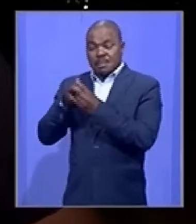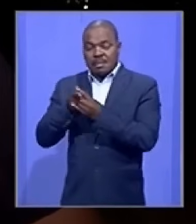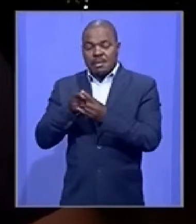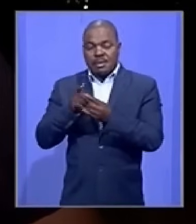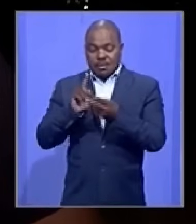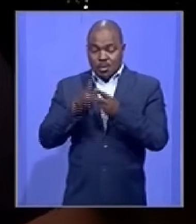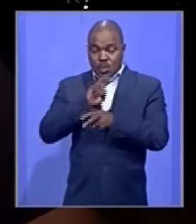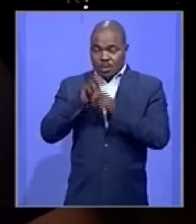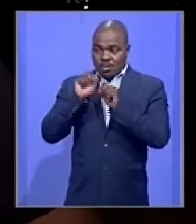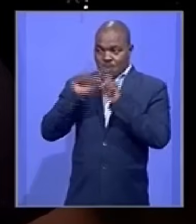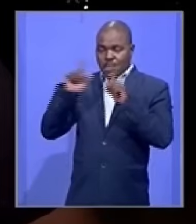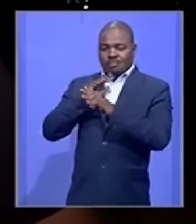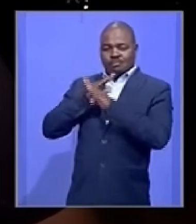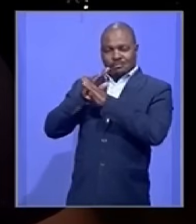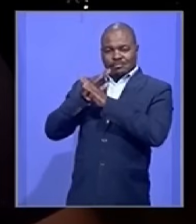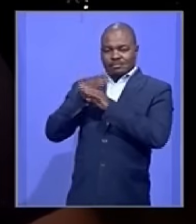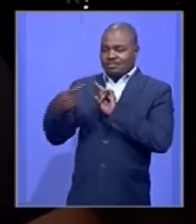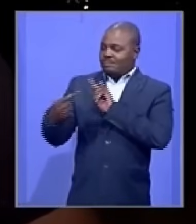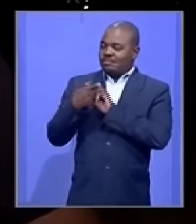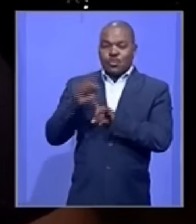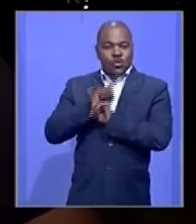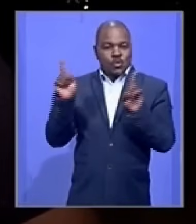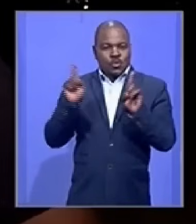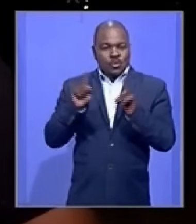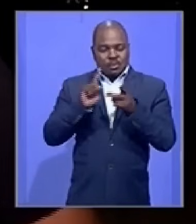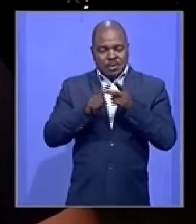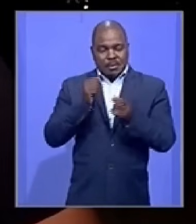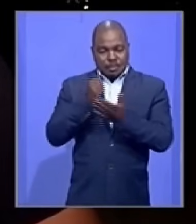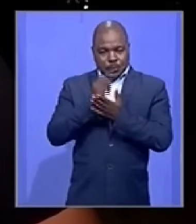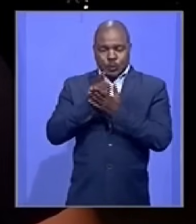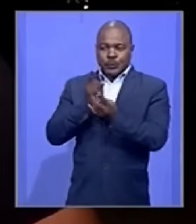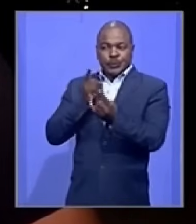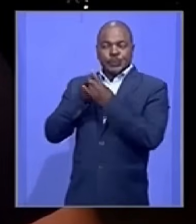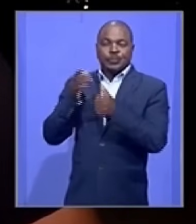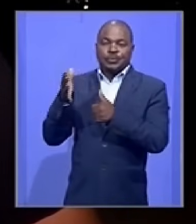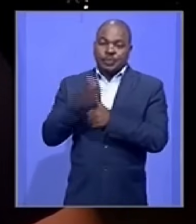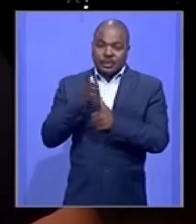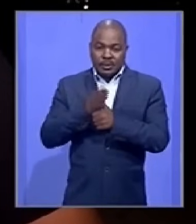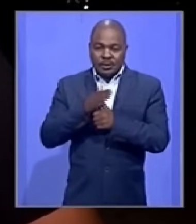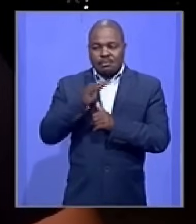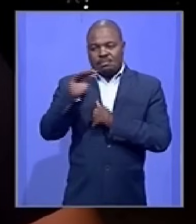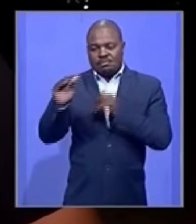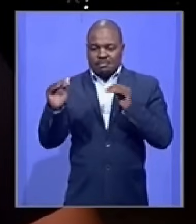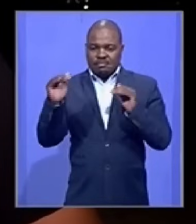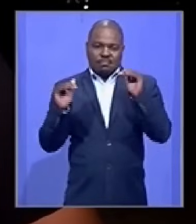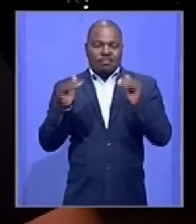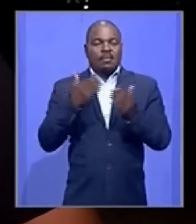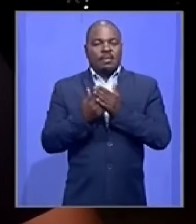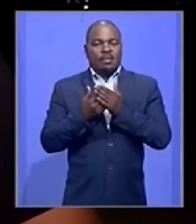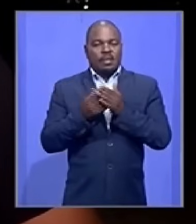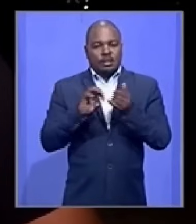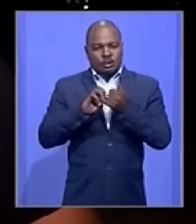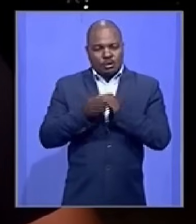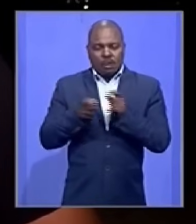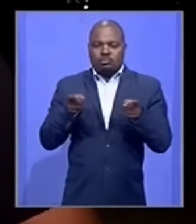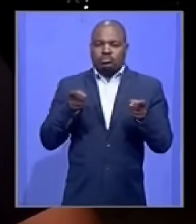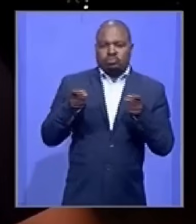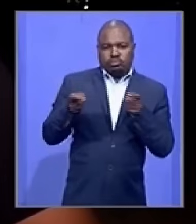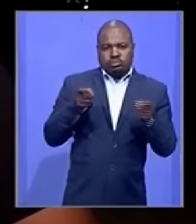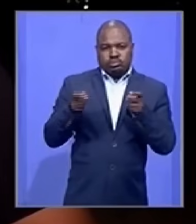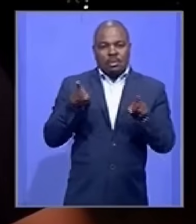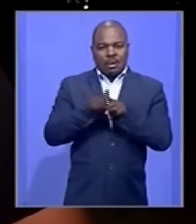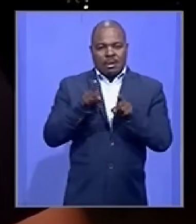aware to not concede and make sure that we score first to get the game back on even keel, and then, try and control it,